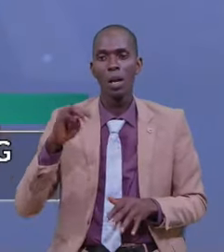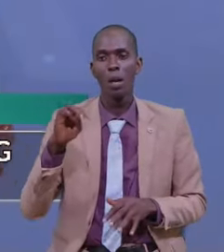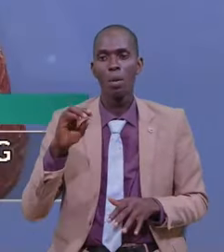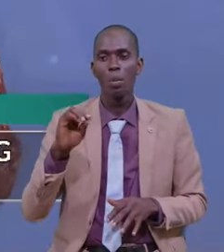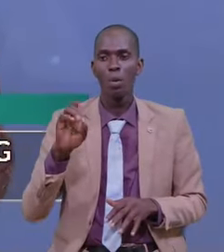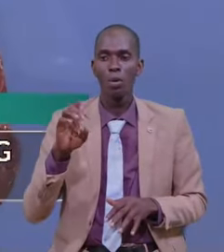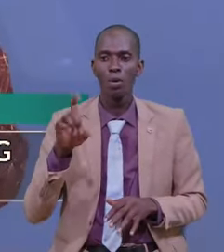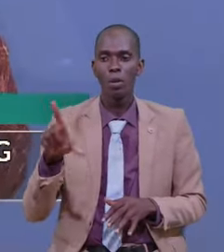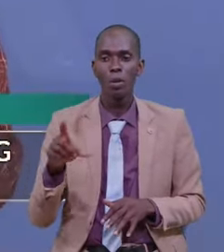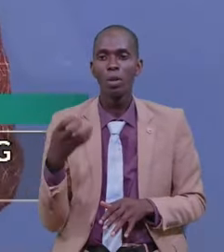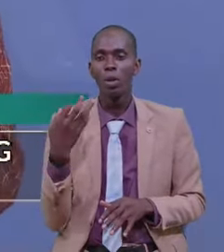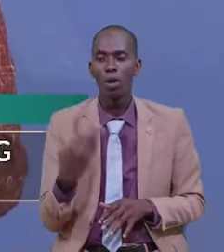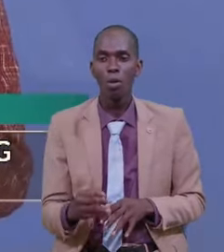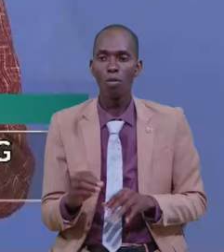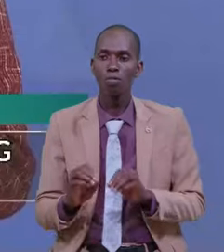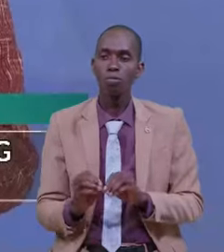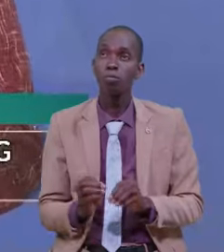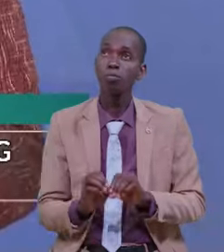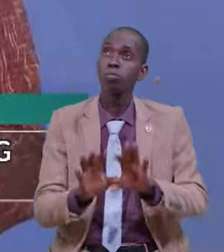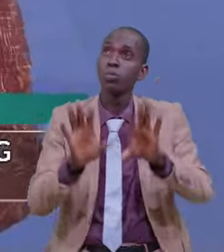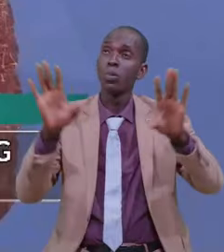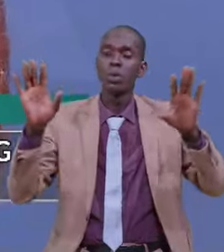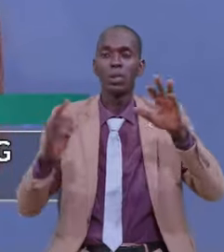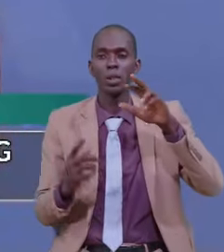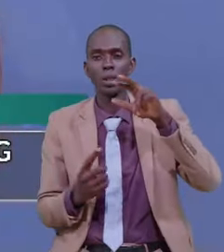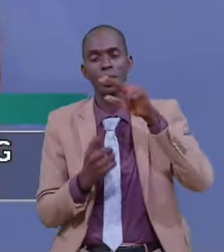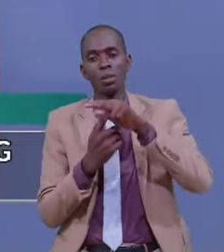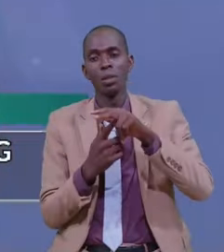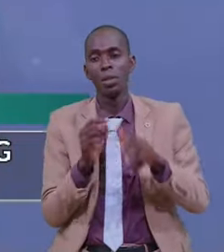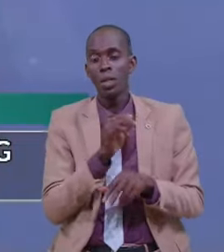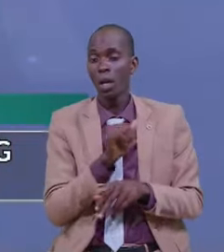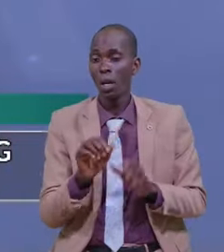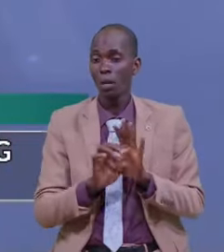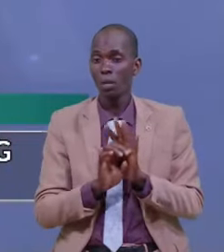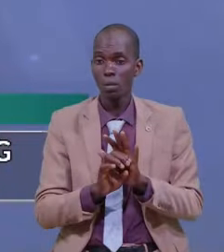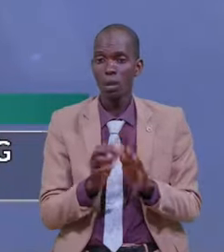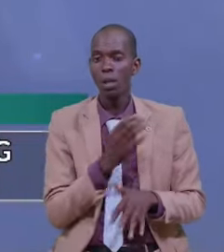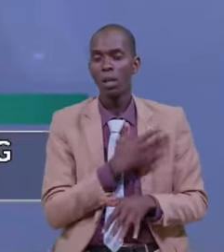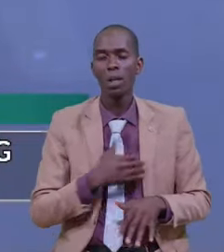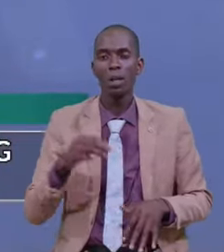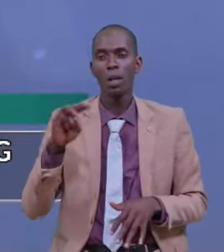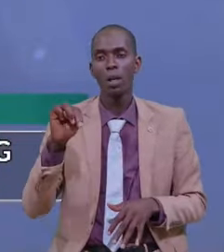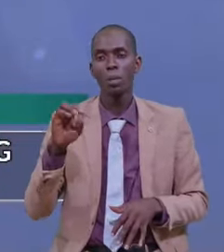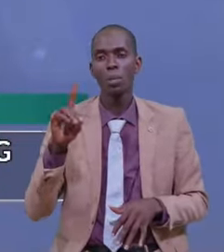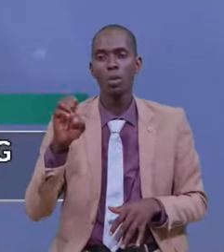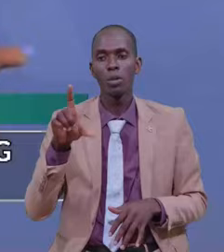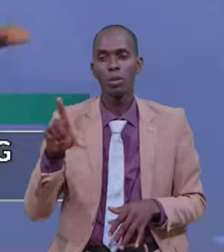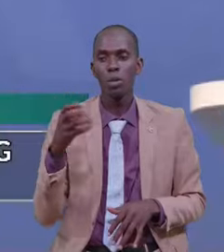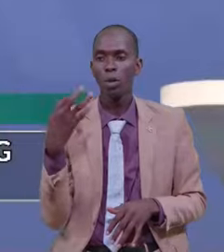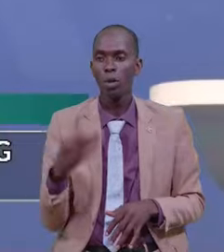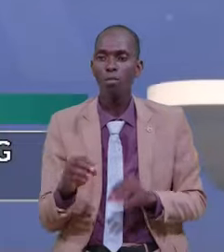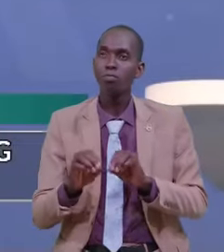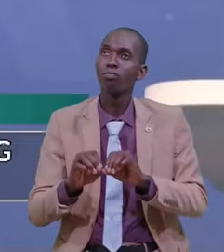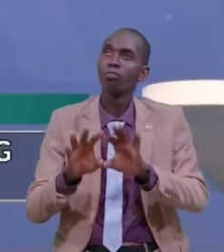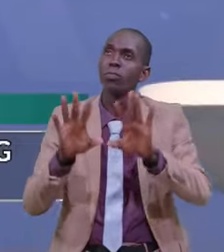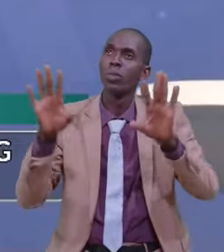glowing championship. The pattern and the model of